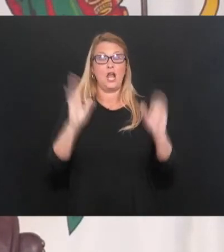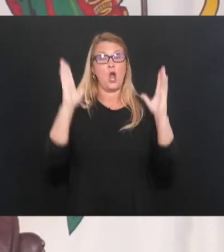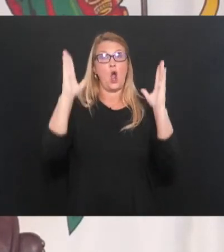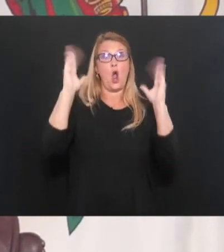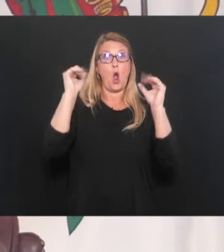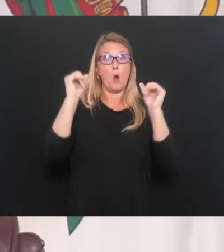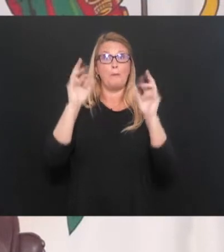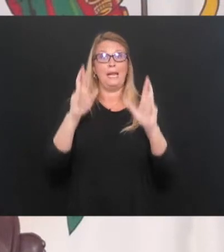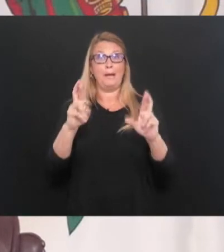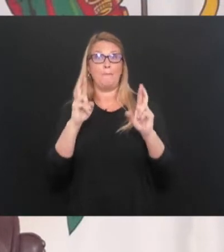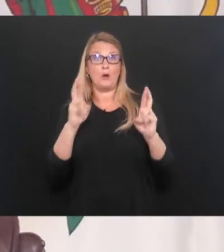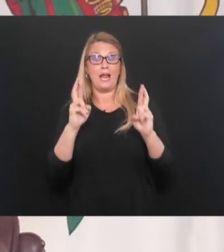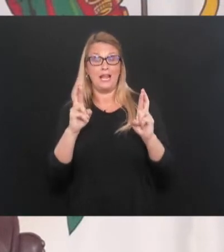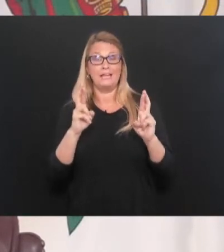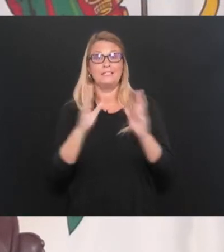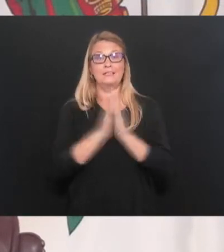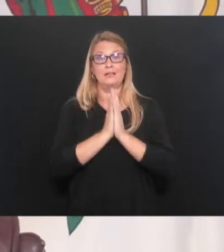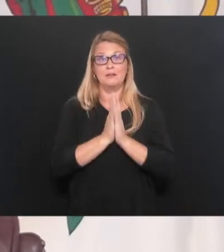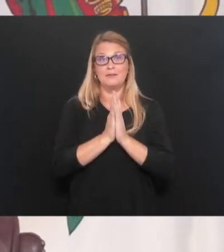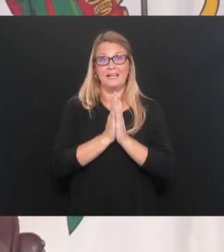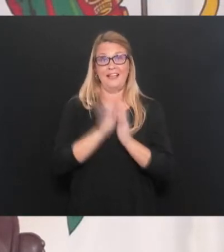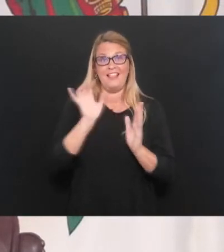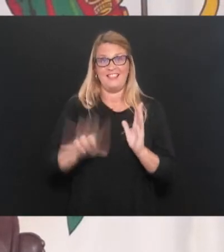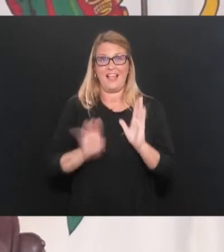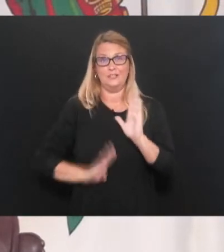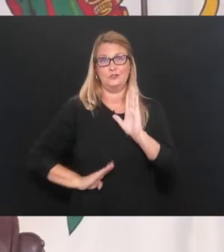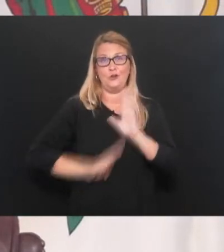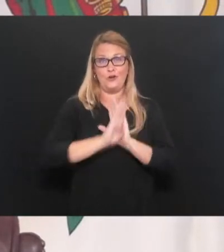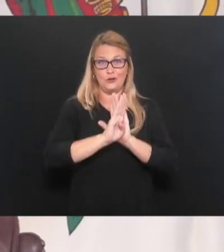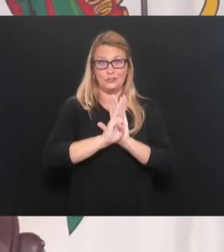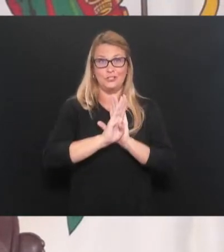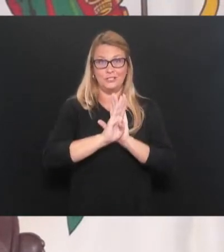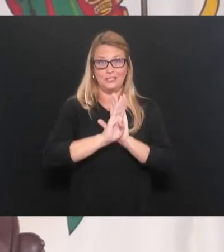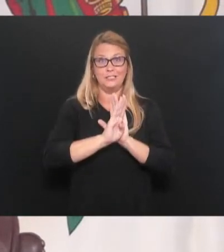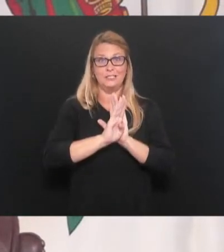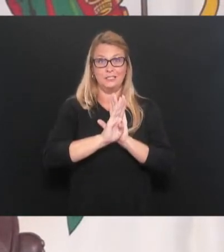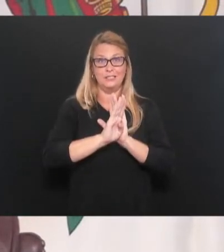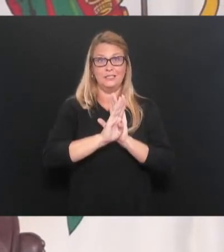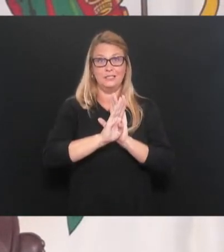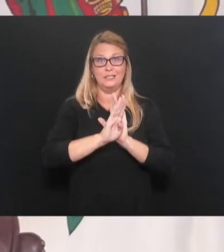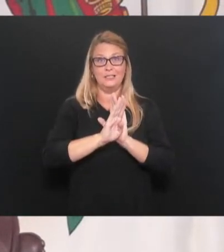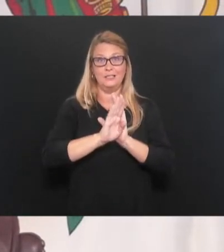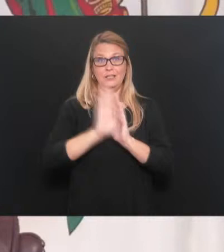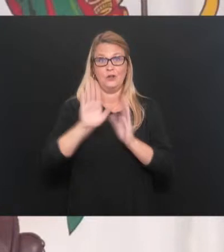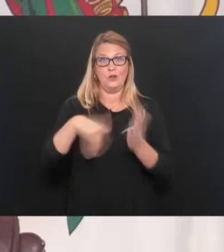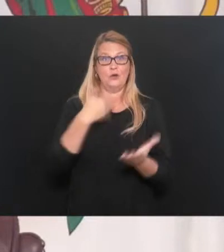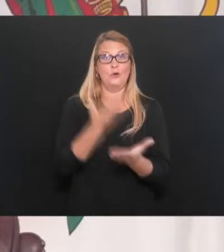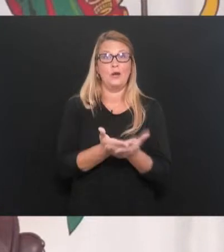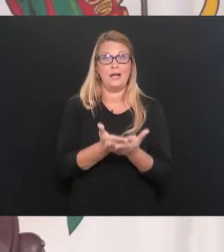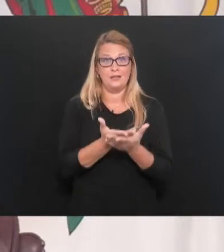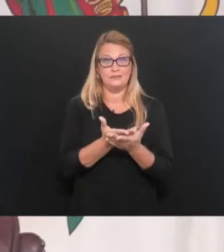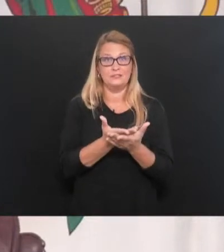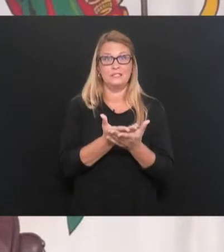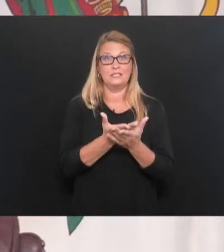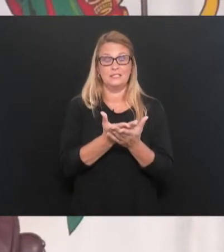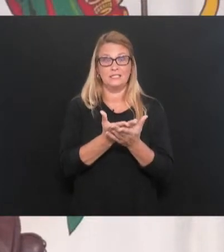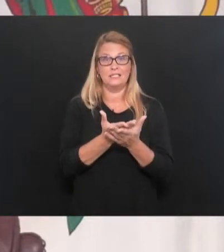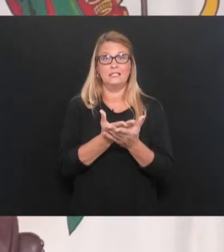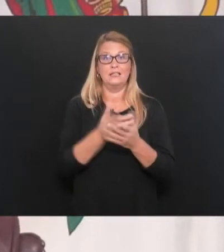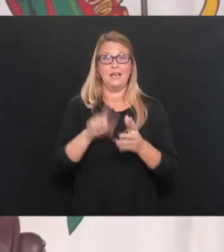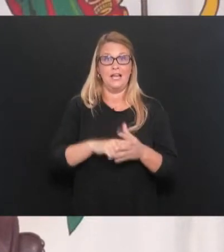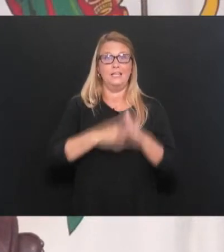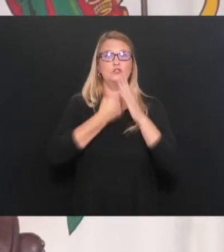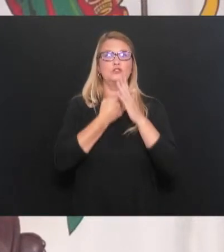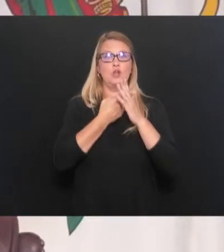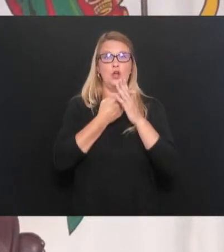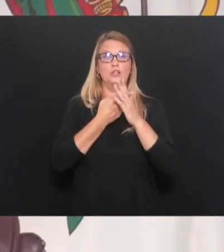and praying that this surge that we're in right now reaches a peak and starts, you know,